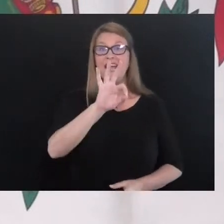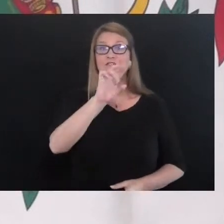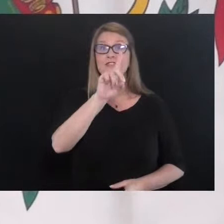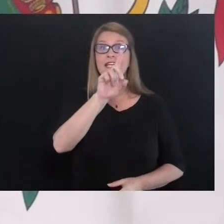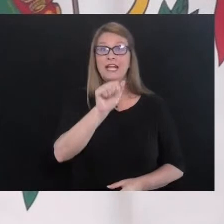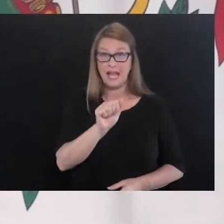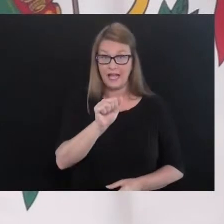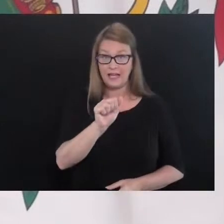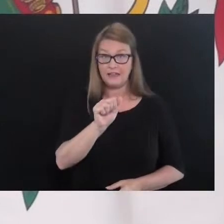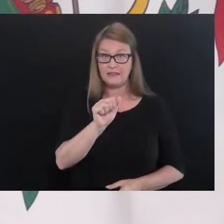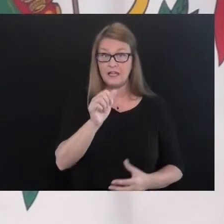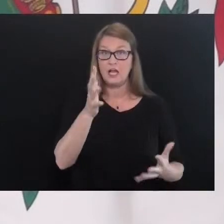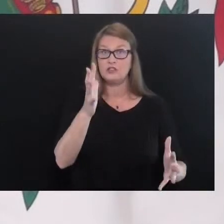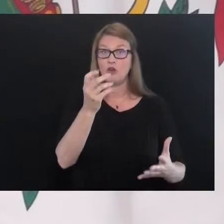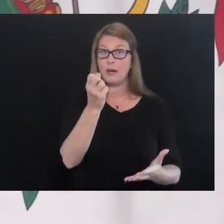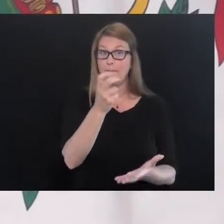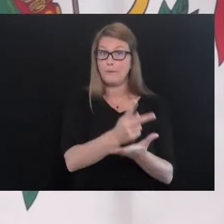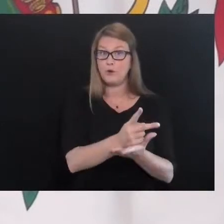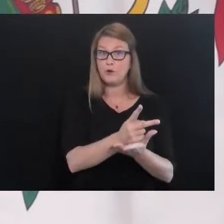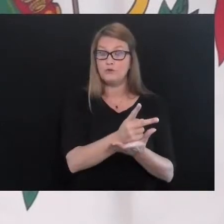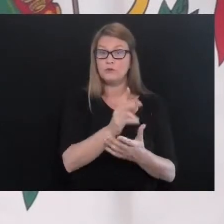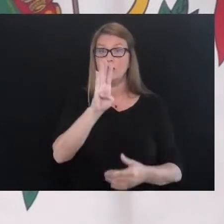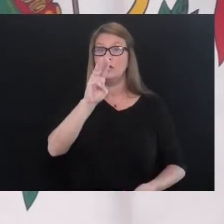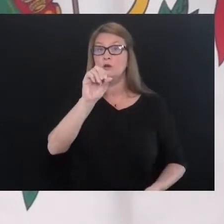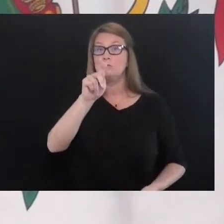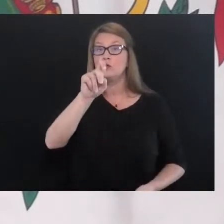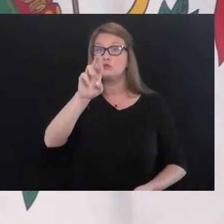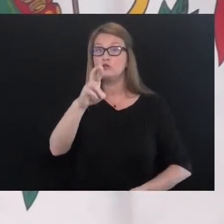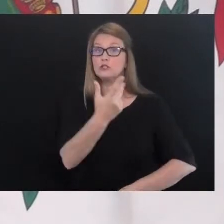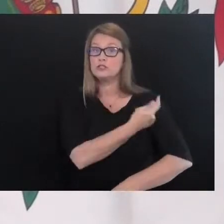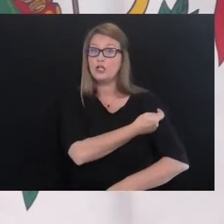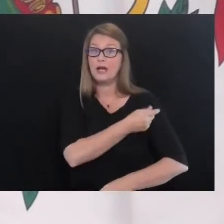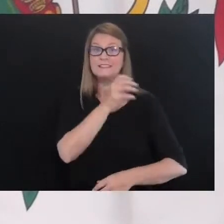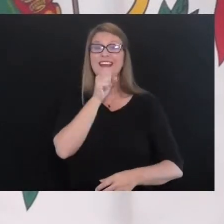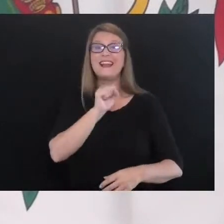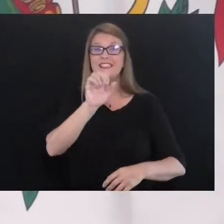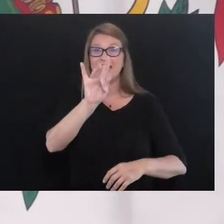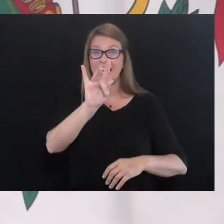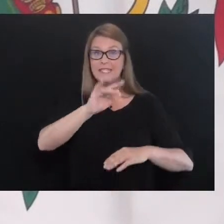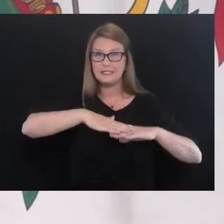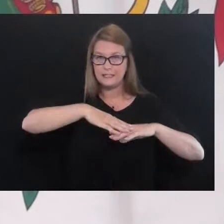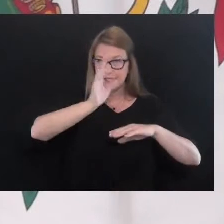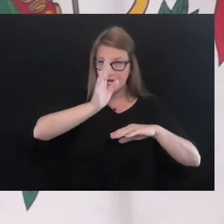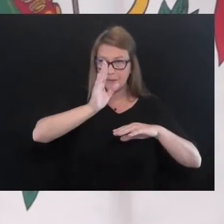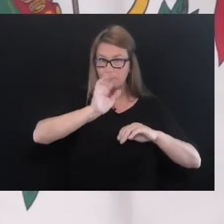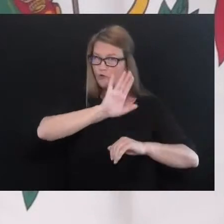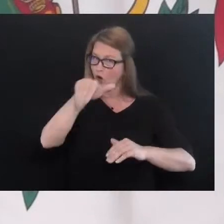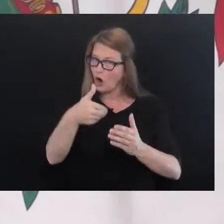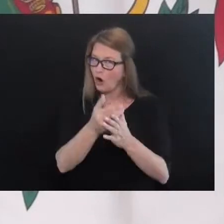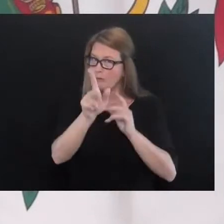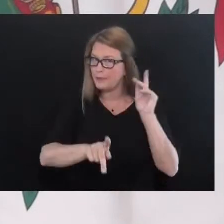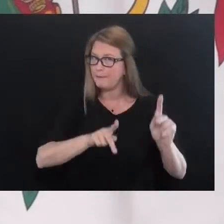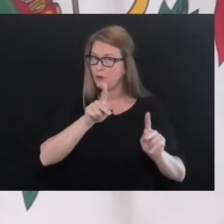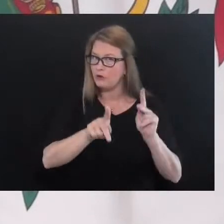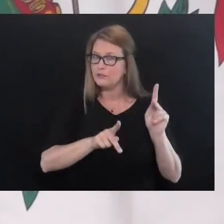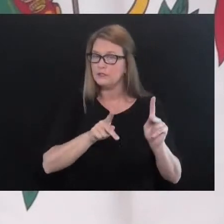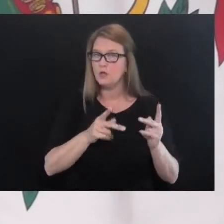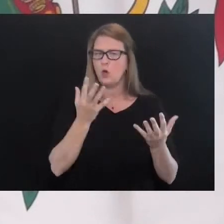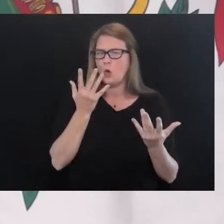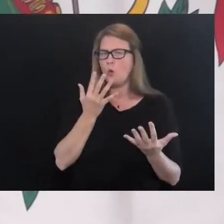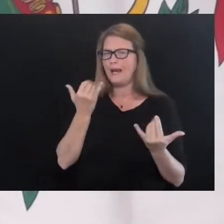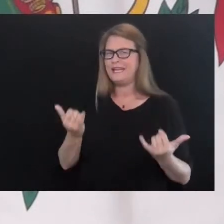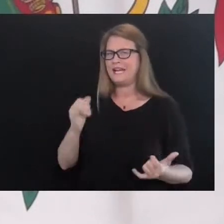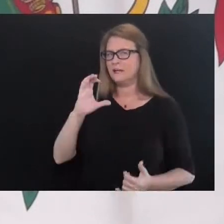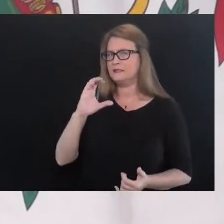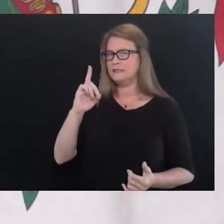FDA, again, has approved all booster shots for all people 18 years of age and older. We're waiting on the